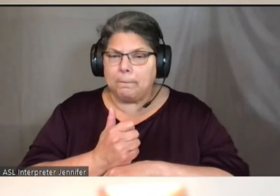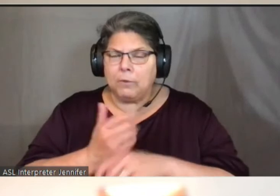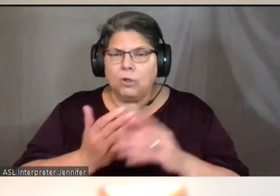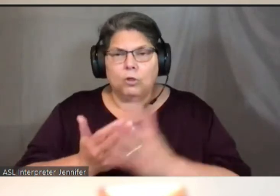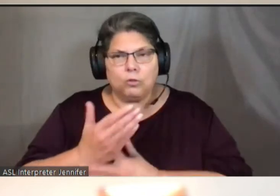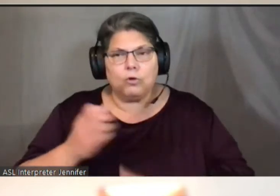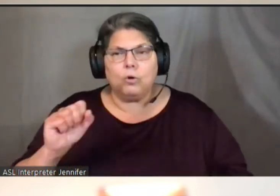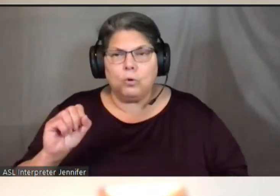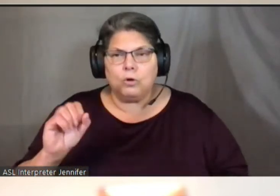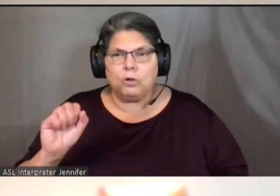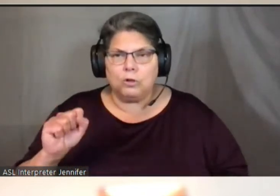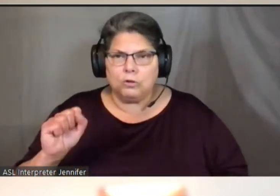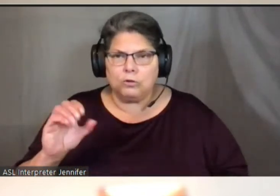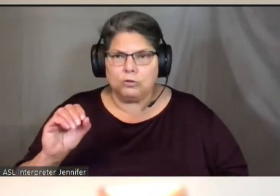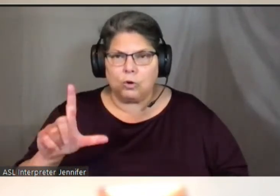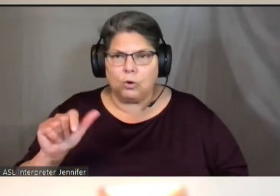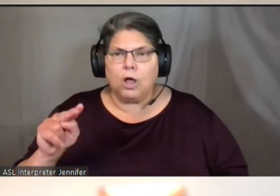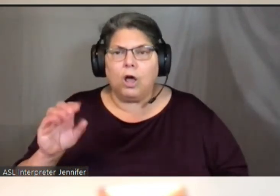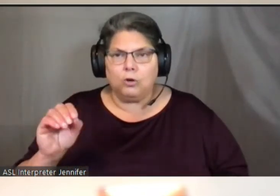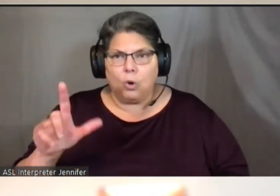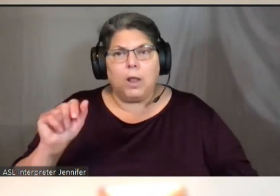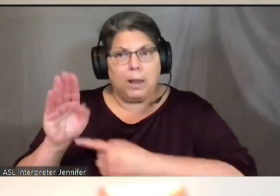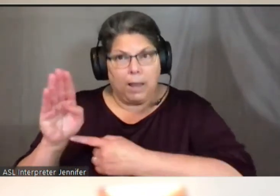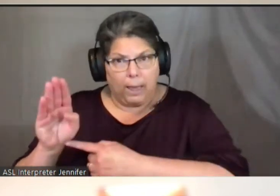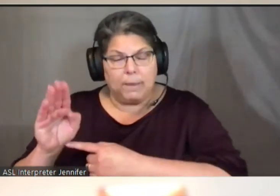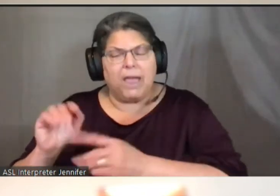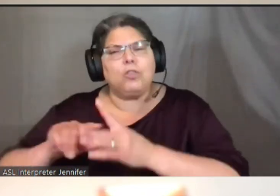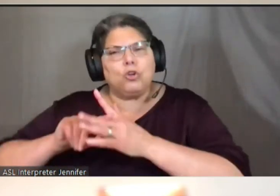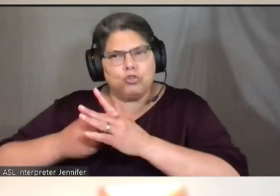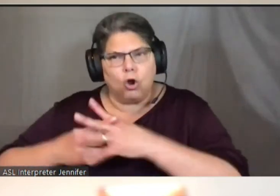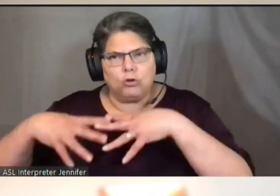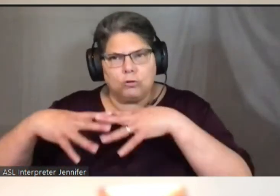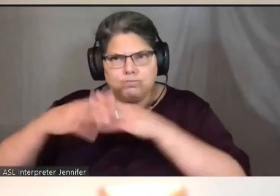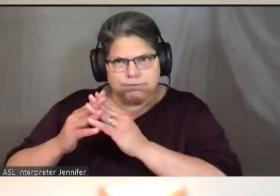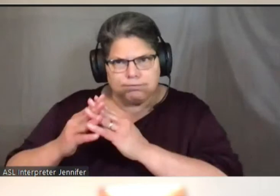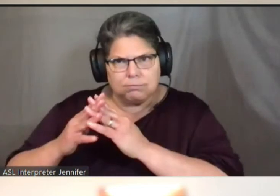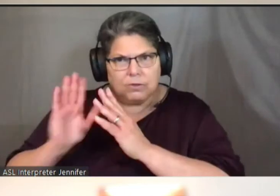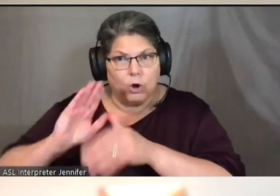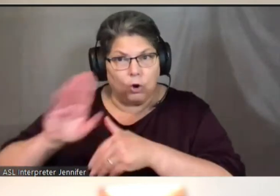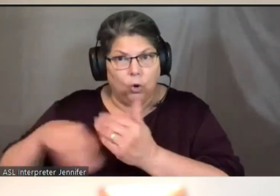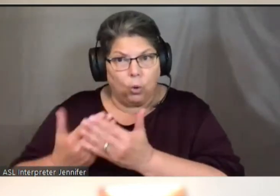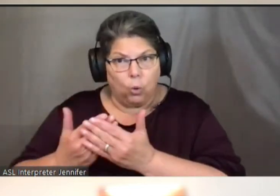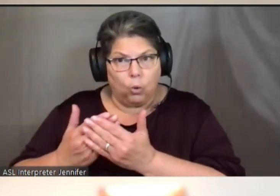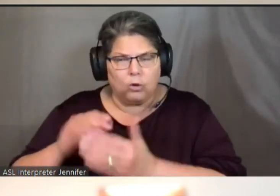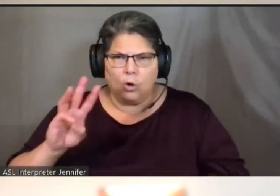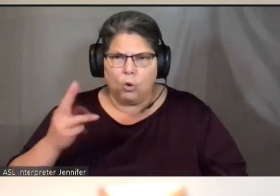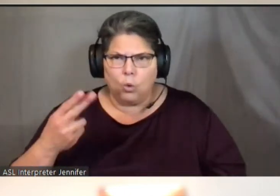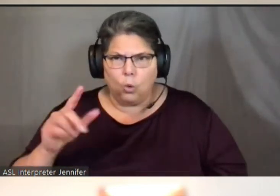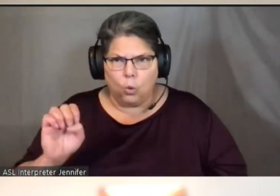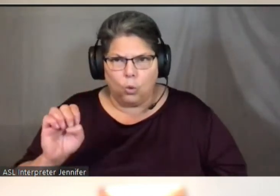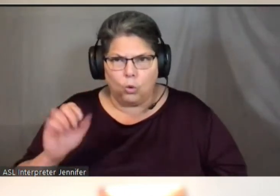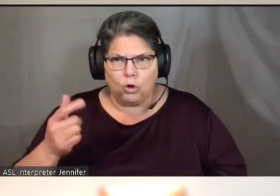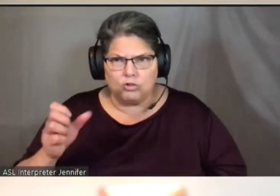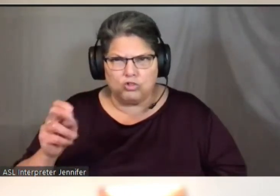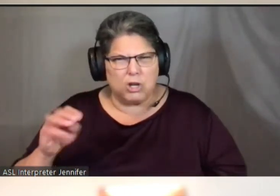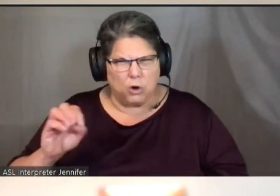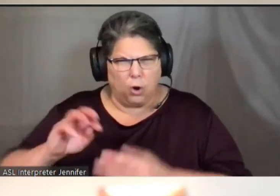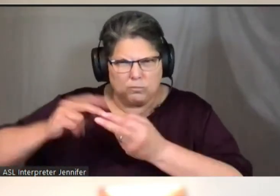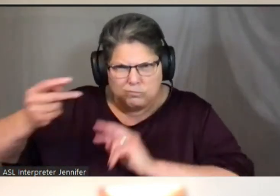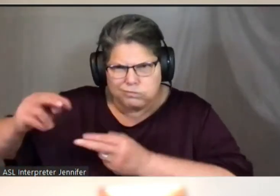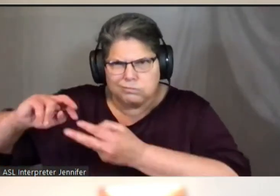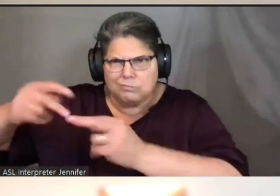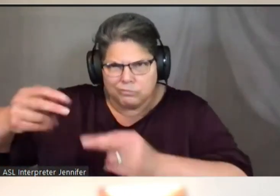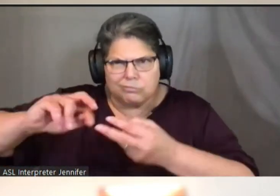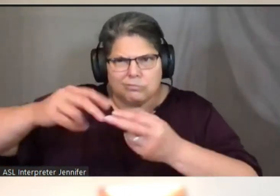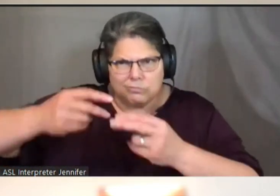Solano lab, and they are getting up their whole genome sequencing, but they're doing most of their